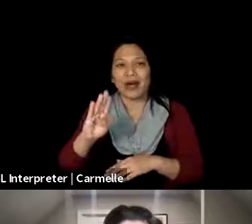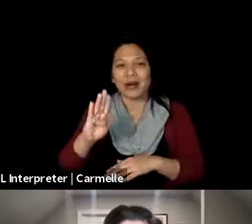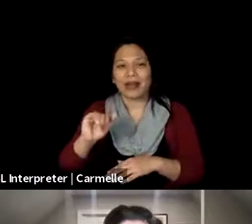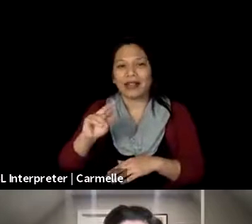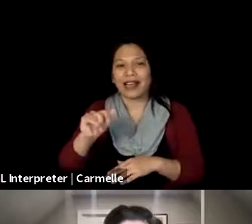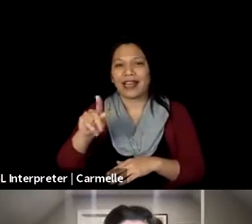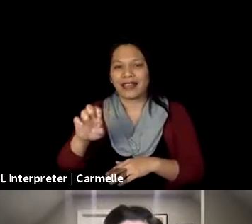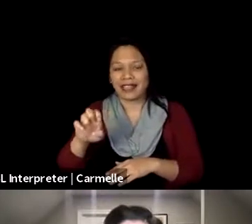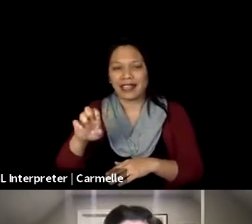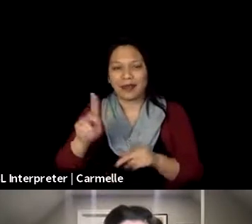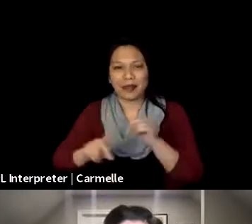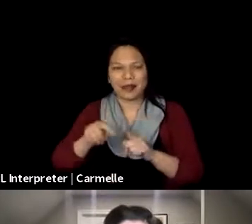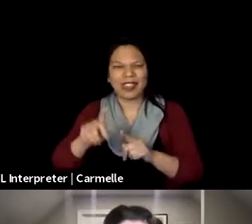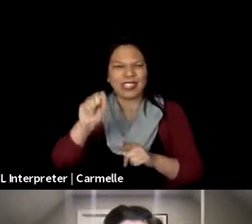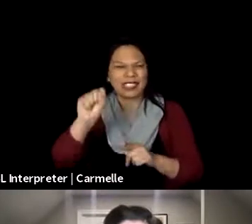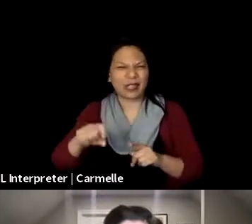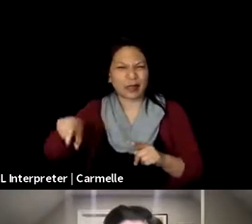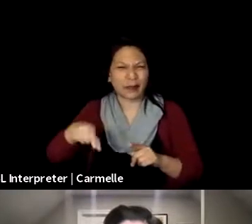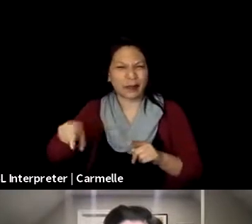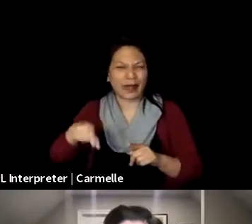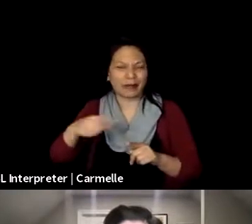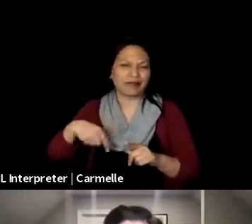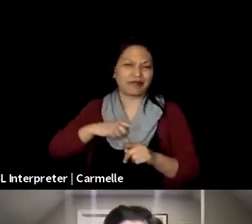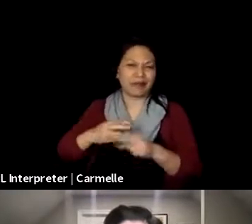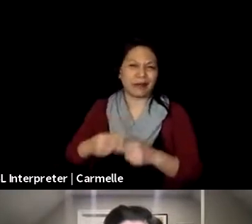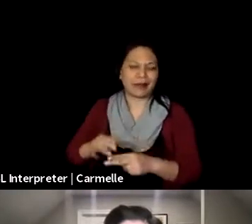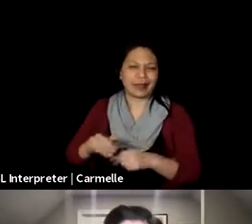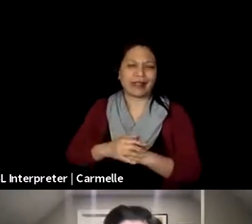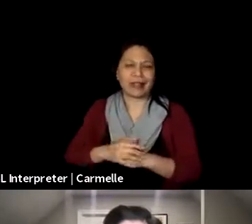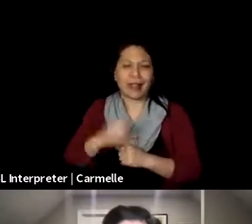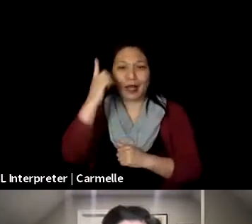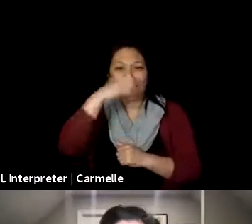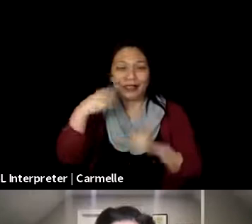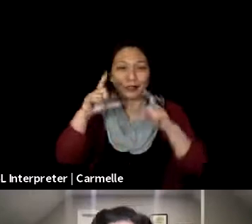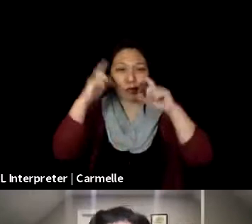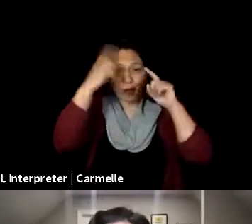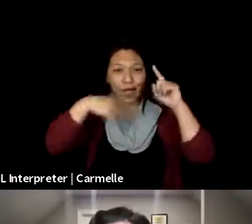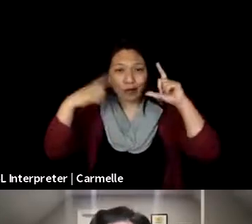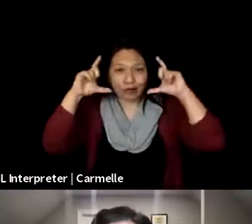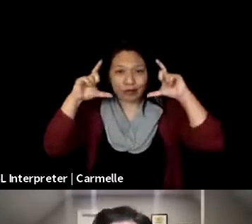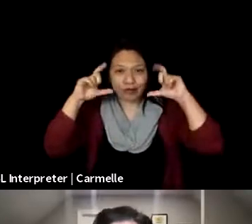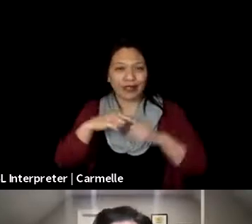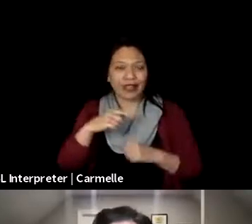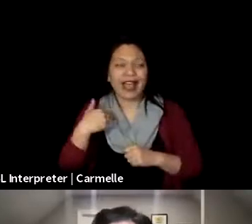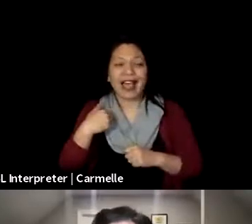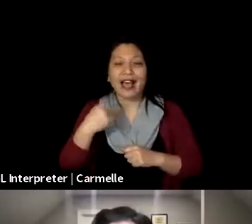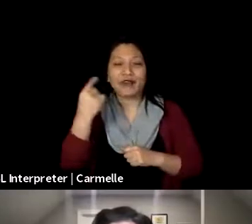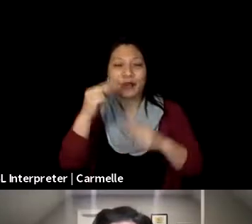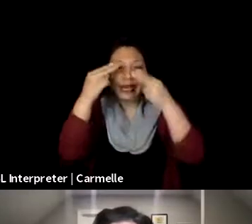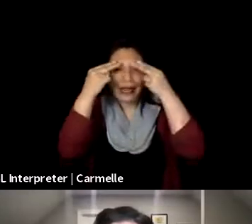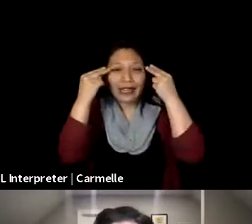what is called Southern Quebec by us settlers. I have a round face. I'm wearing green eyeshadow.